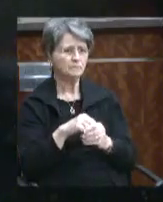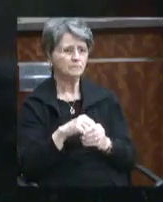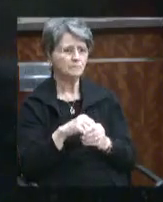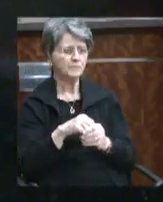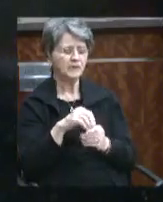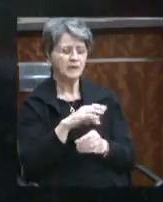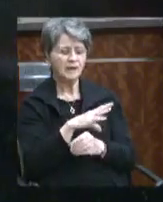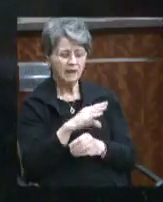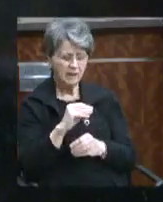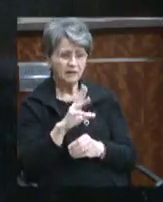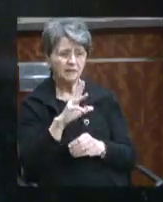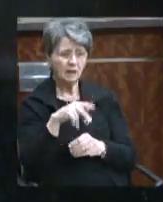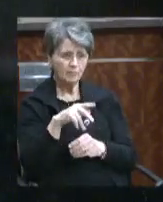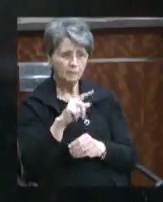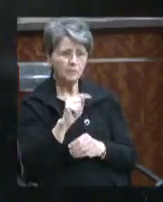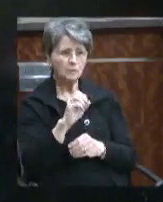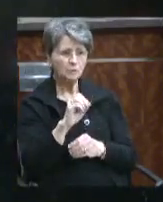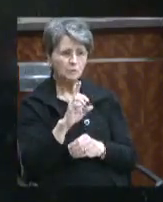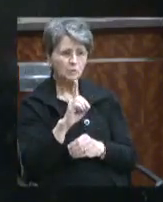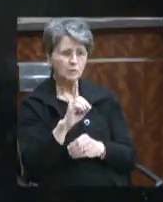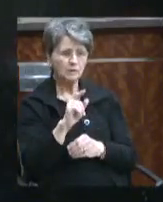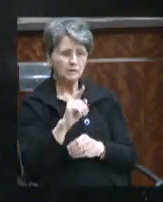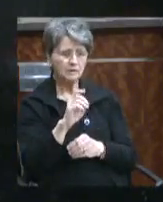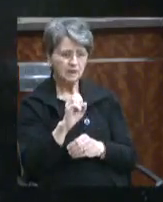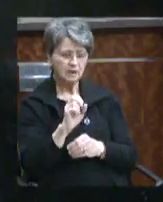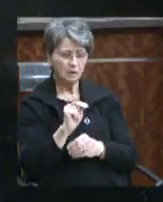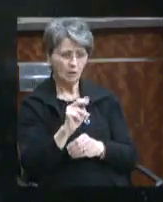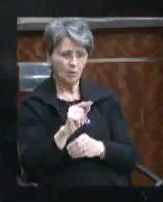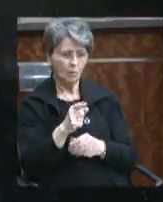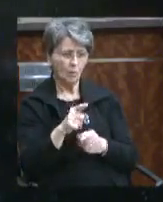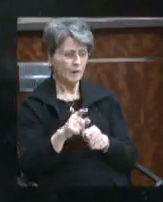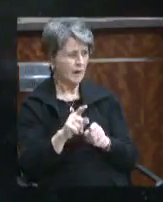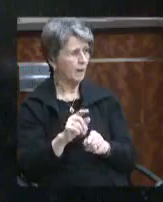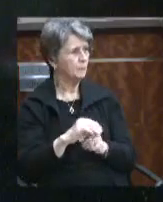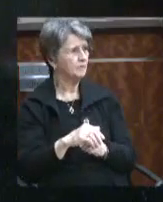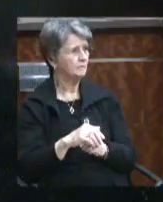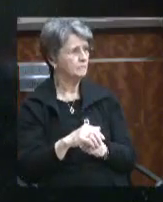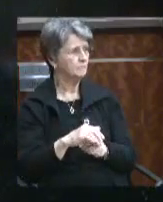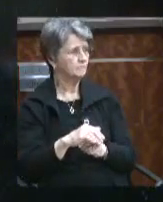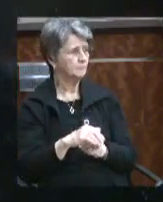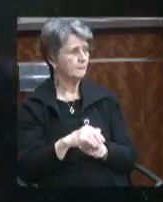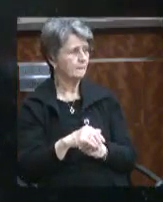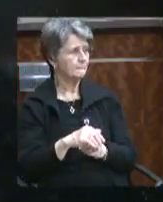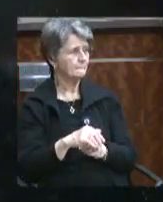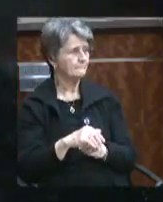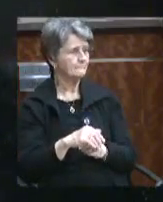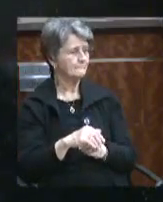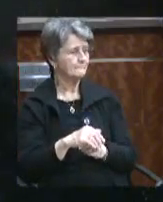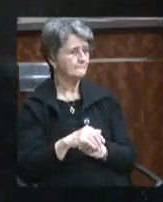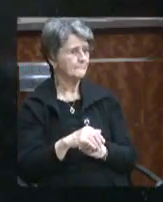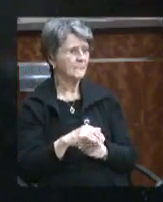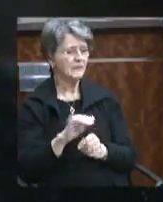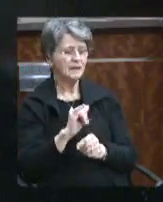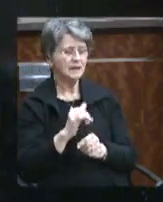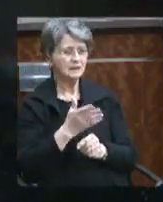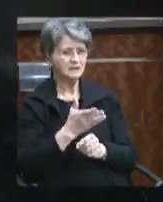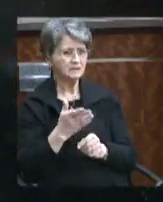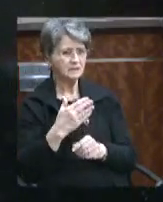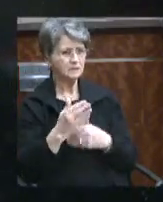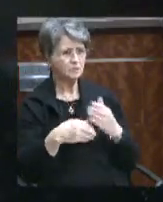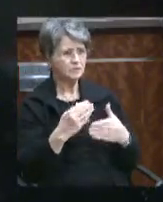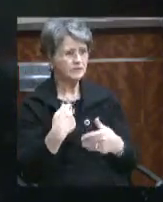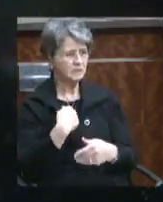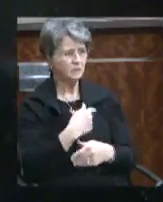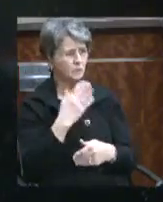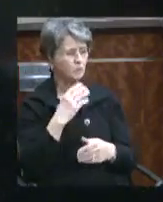up to date on what happened. We will, as I've said before, as things move forward, we will continue